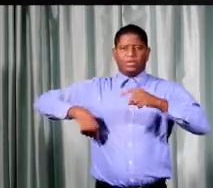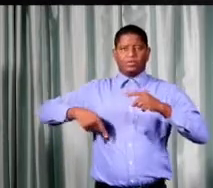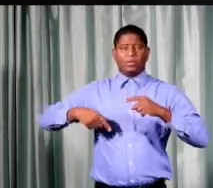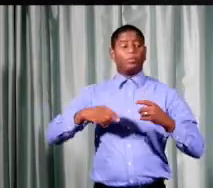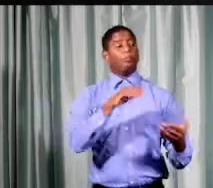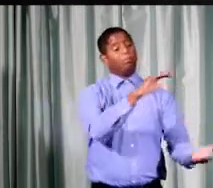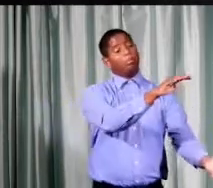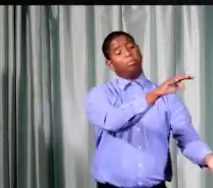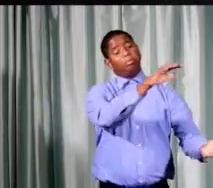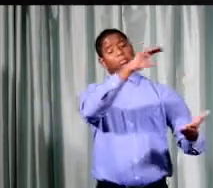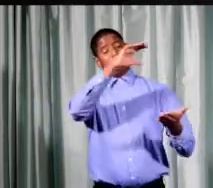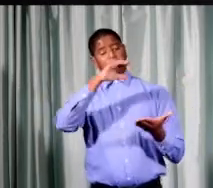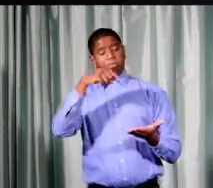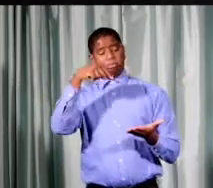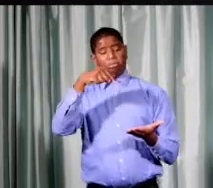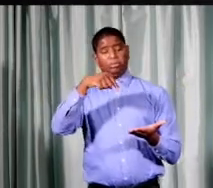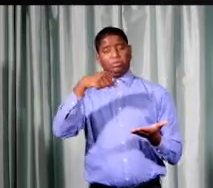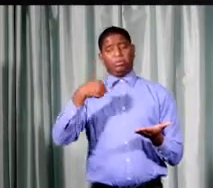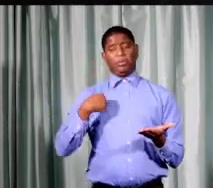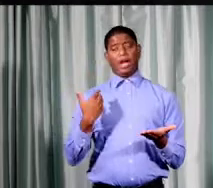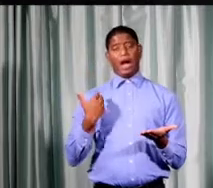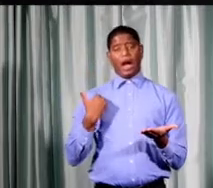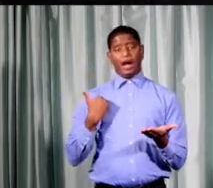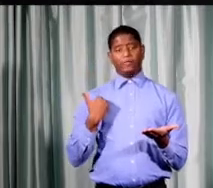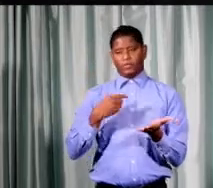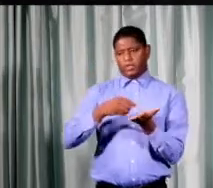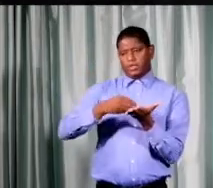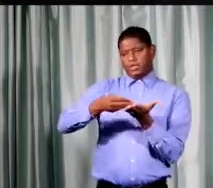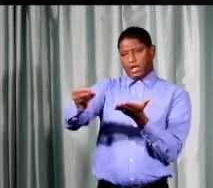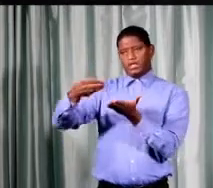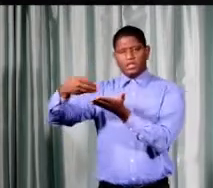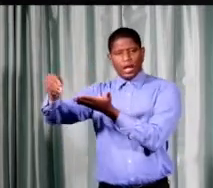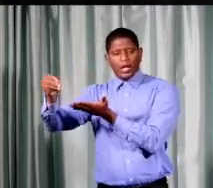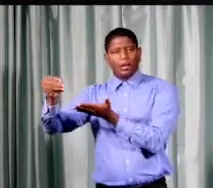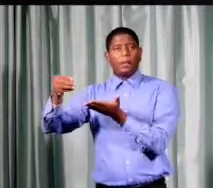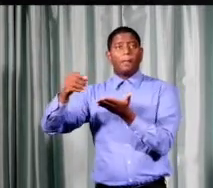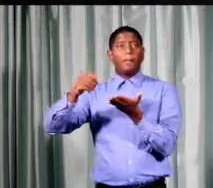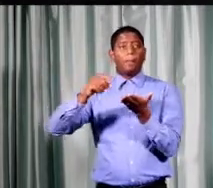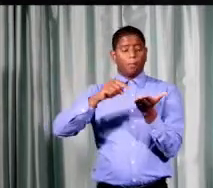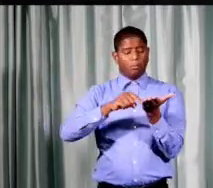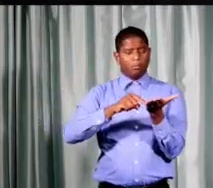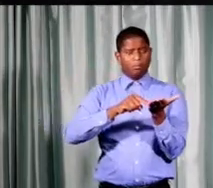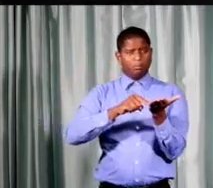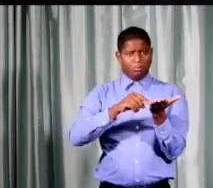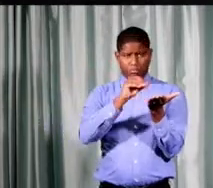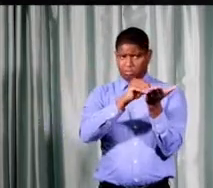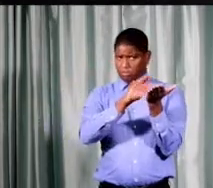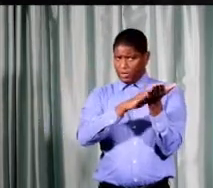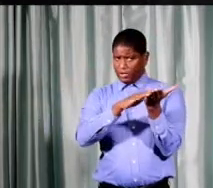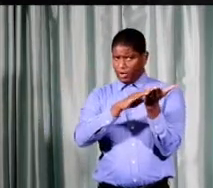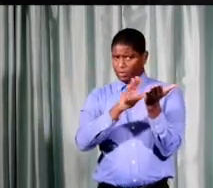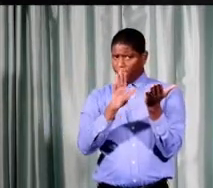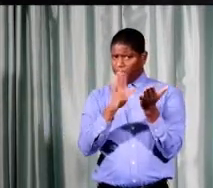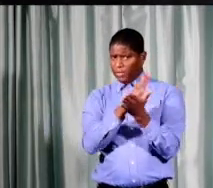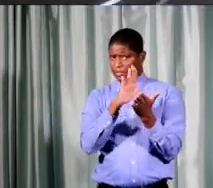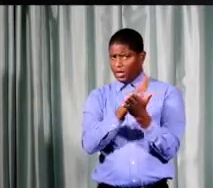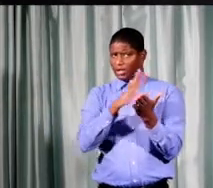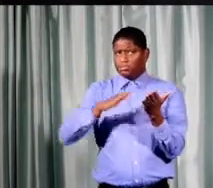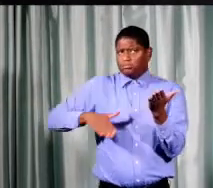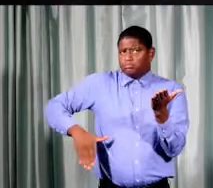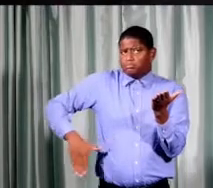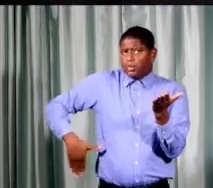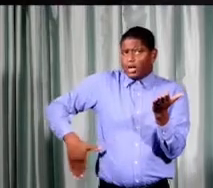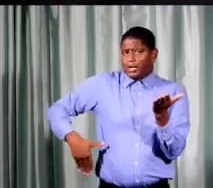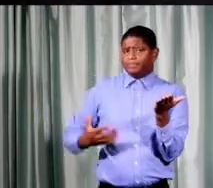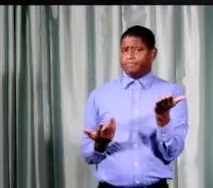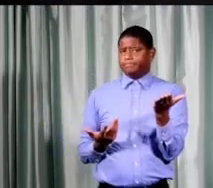product, or you sold the product, and there is no record anywhere of it. All right? That is what cash accounting would